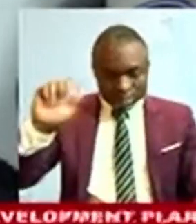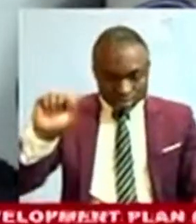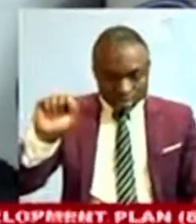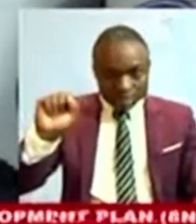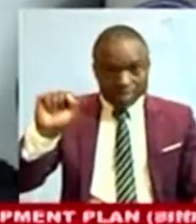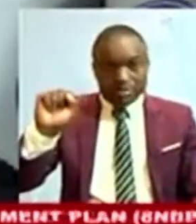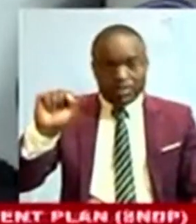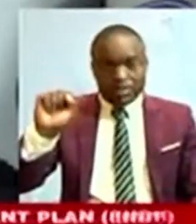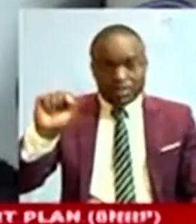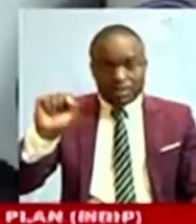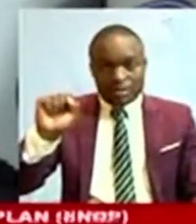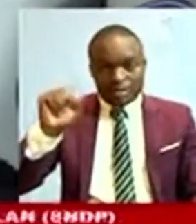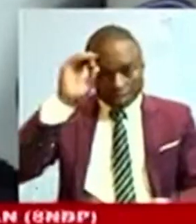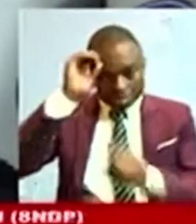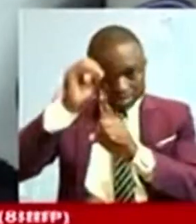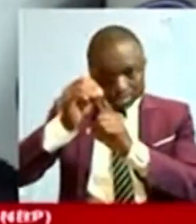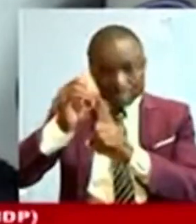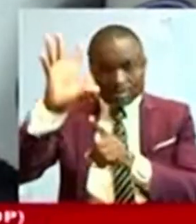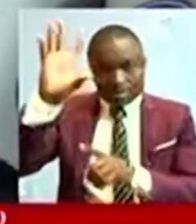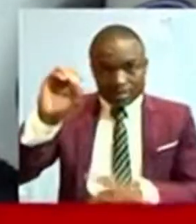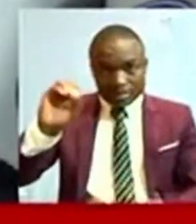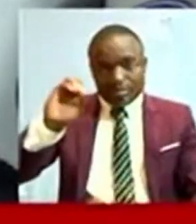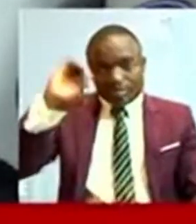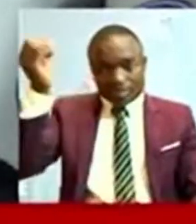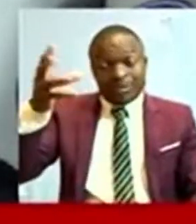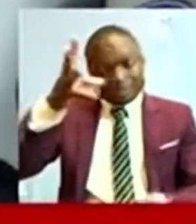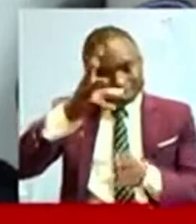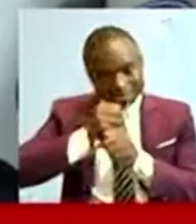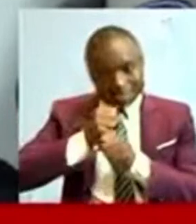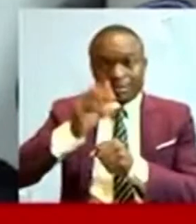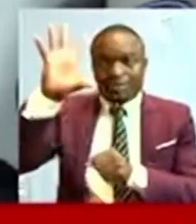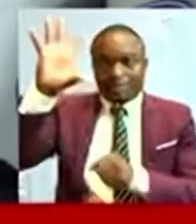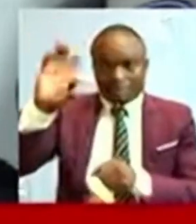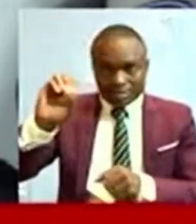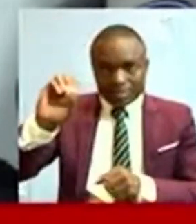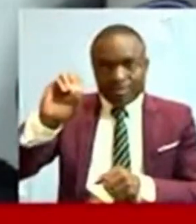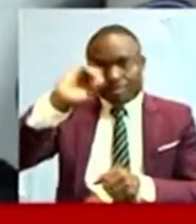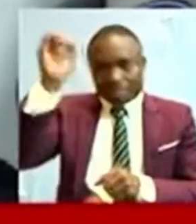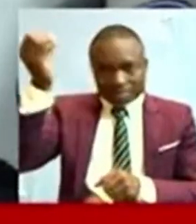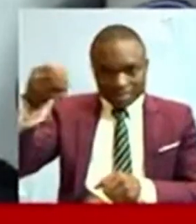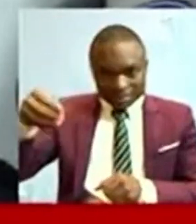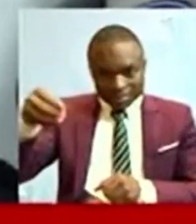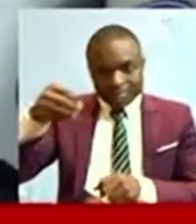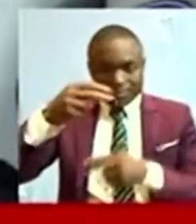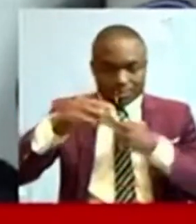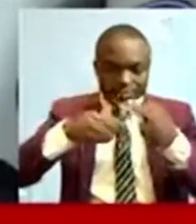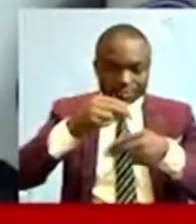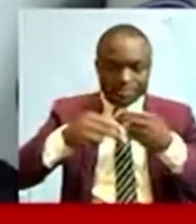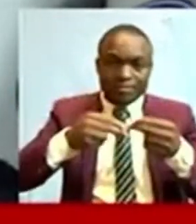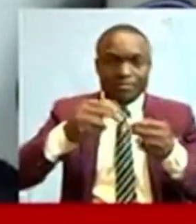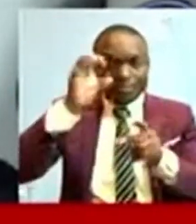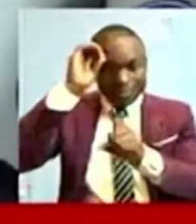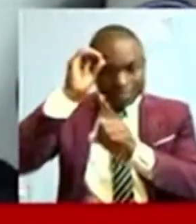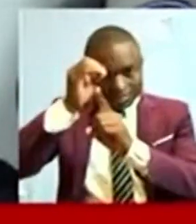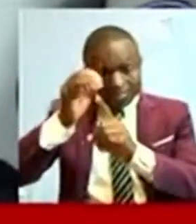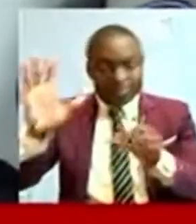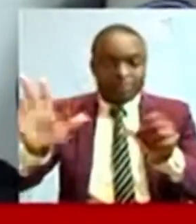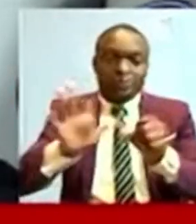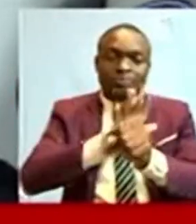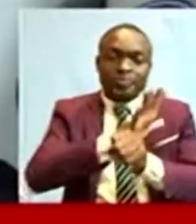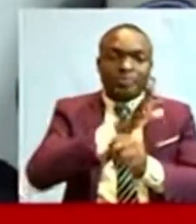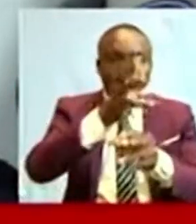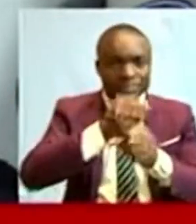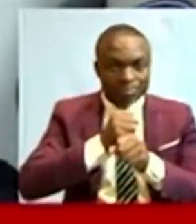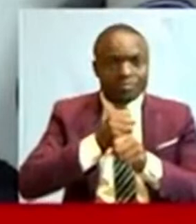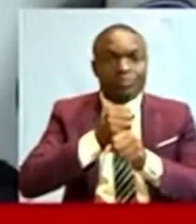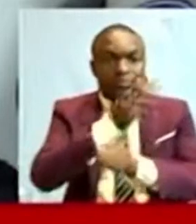50%. We achieved a 50%, which was meaning that the target was fully met. At hospitals